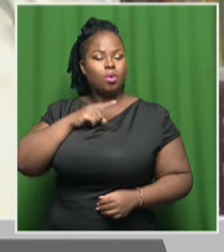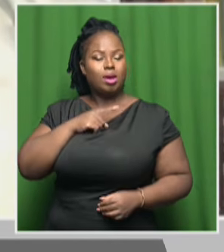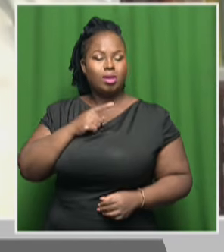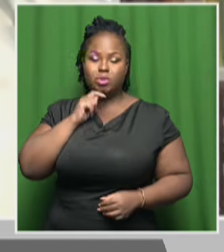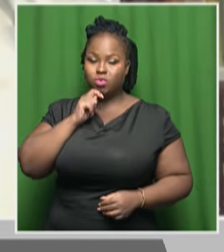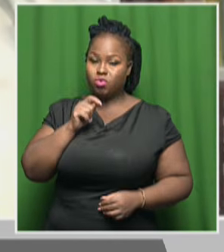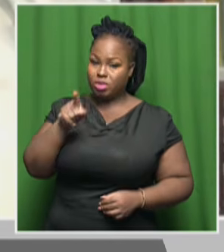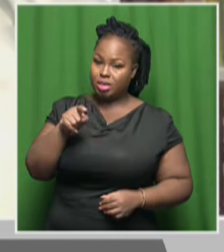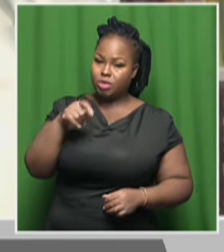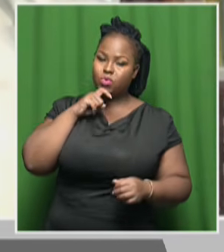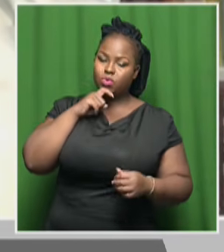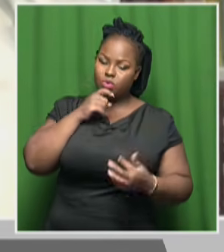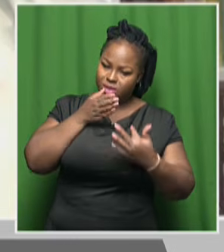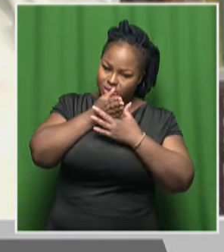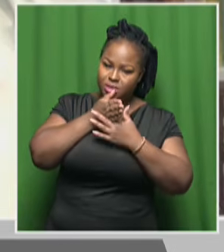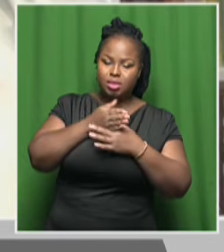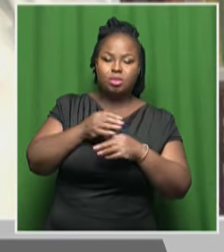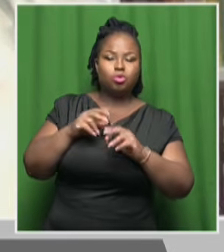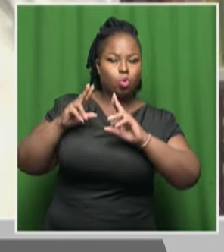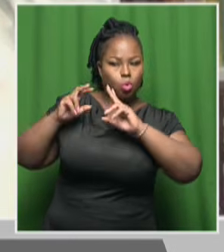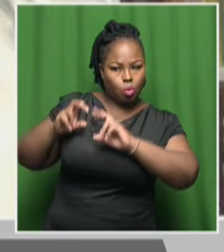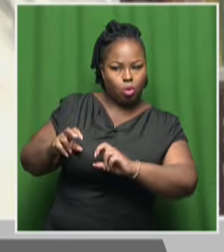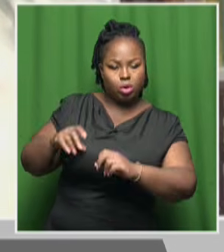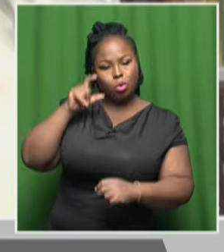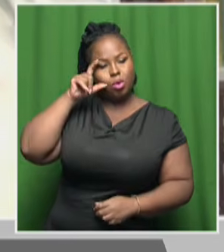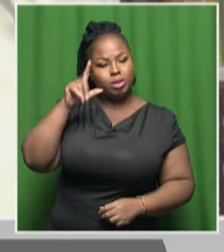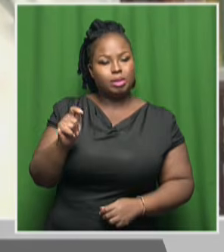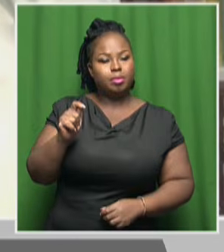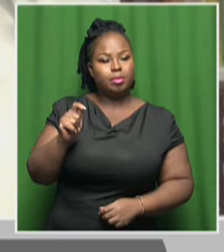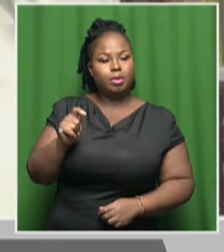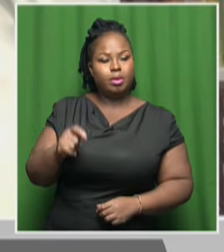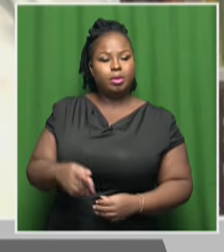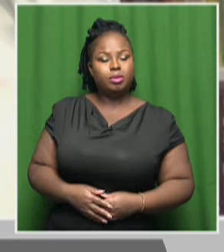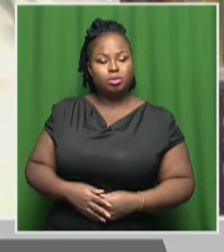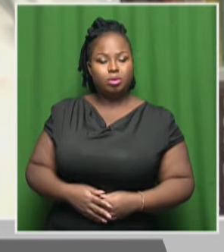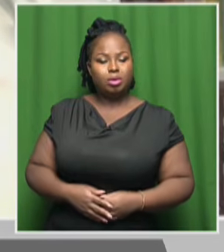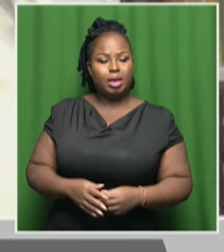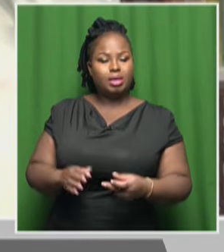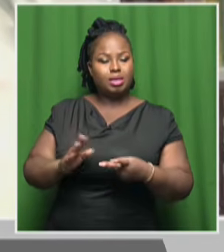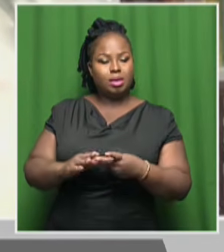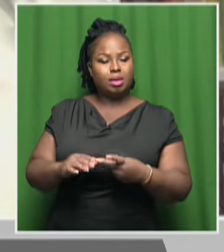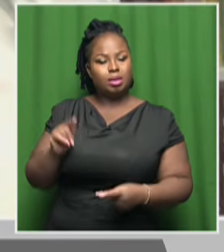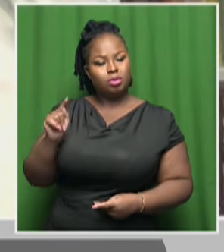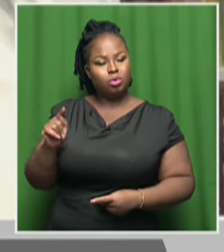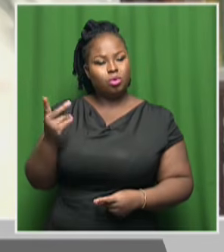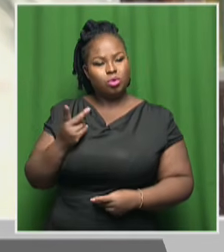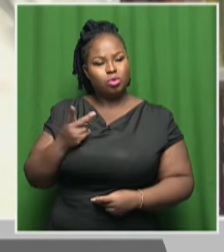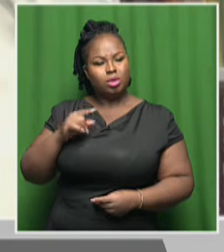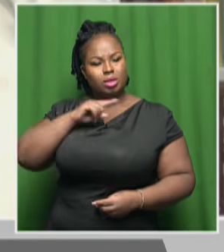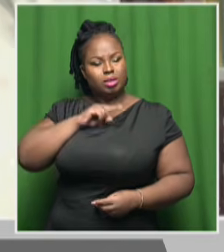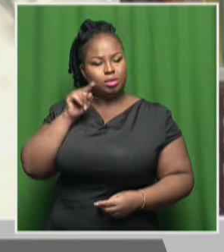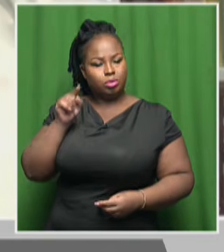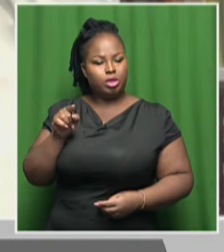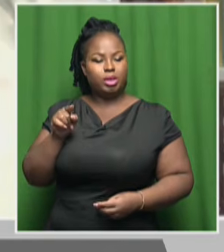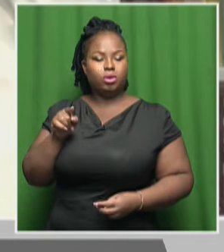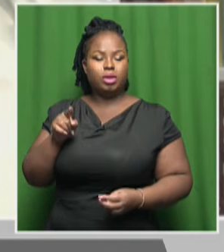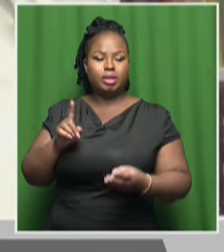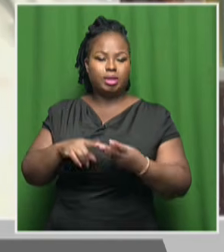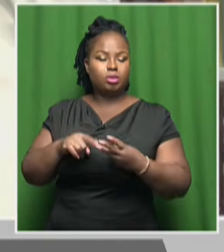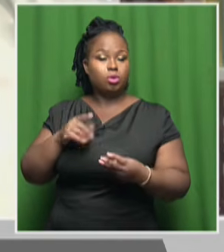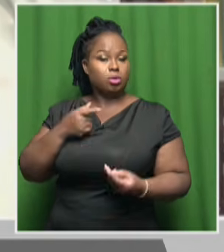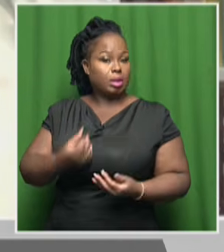using that access to spy, to conduct spying at the OR Tambo International Airport. I hope when he's asked questions, he's asked things like that to say, how